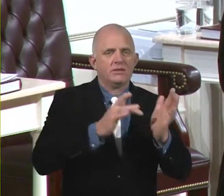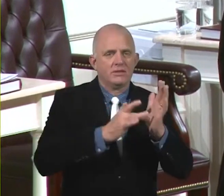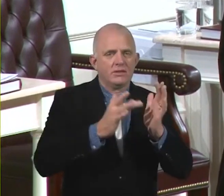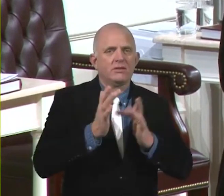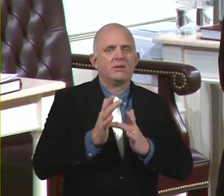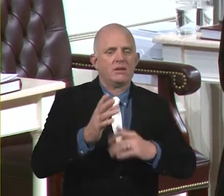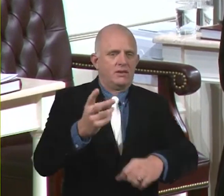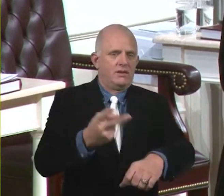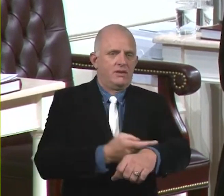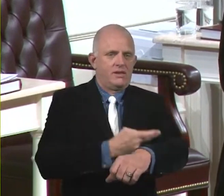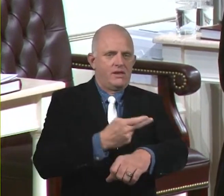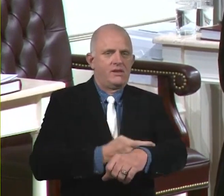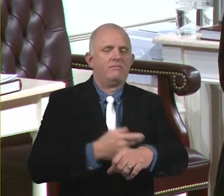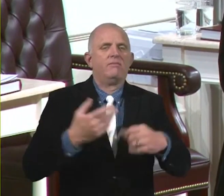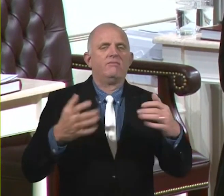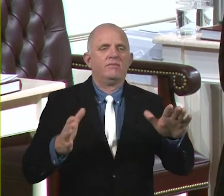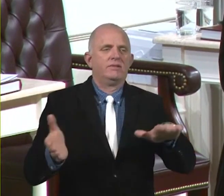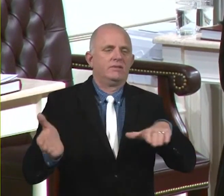shed his blood.